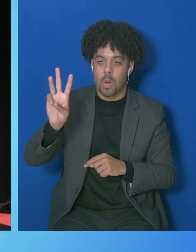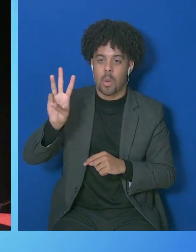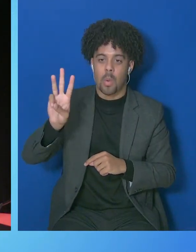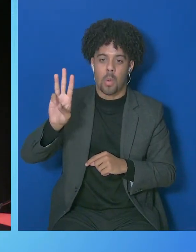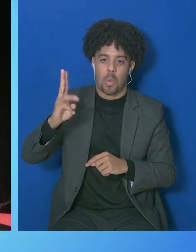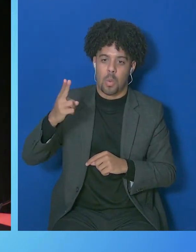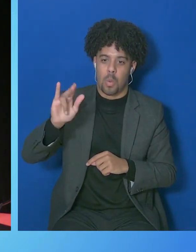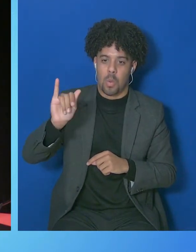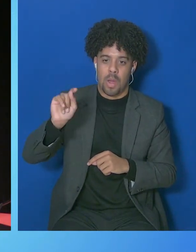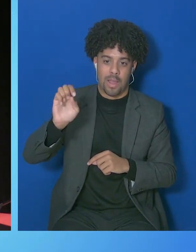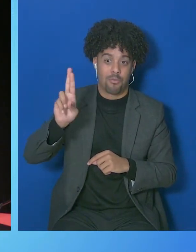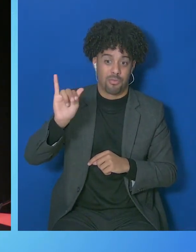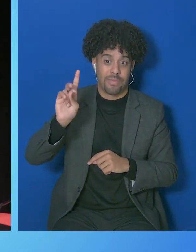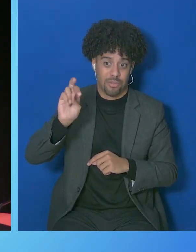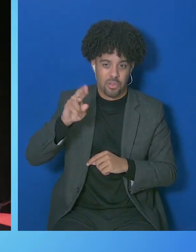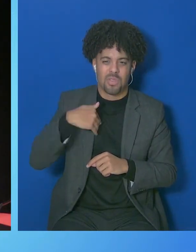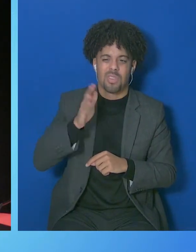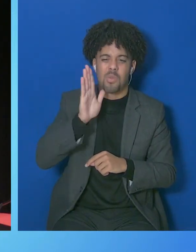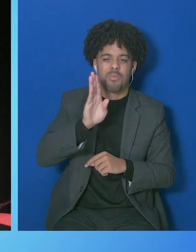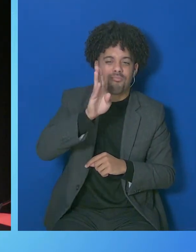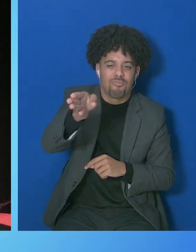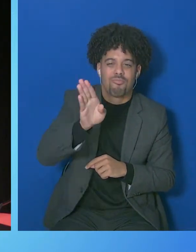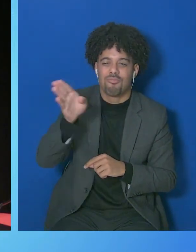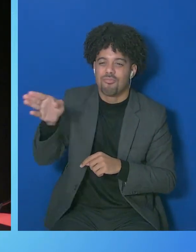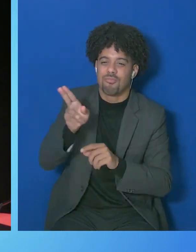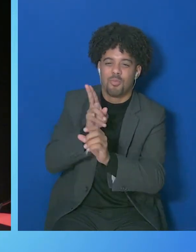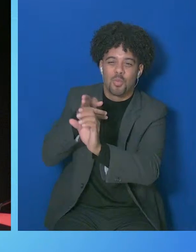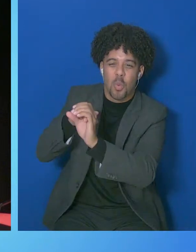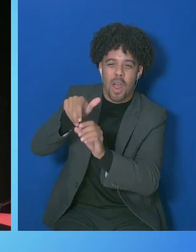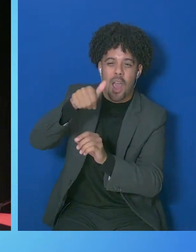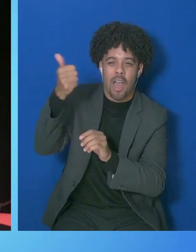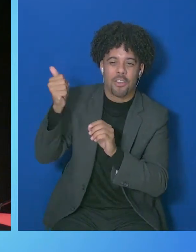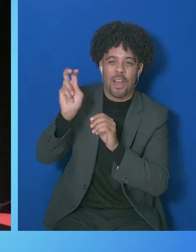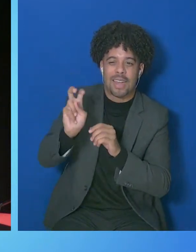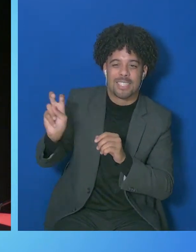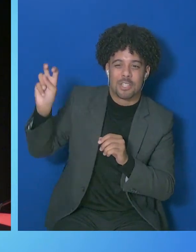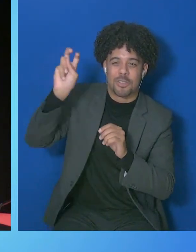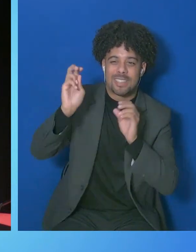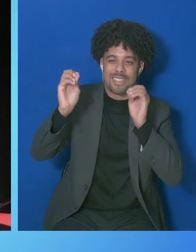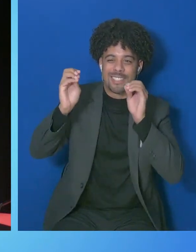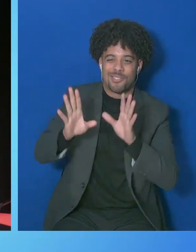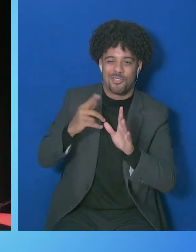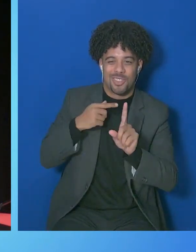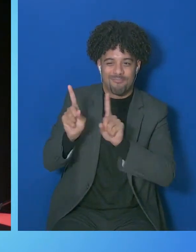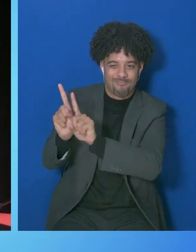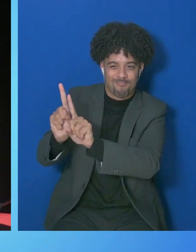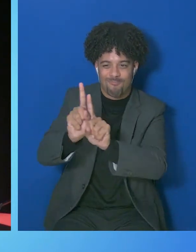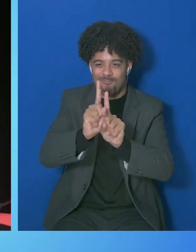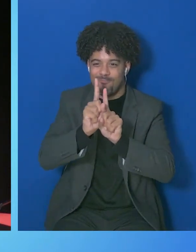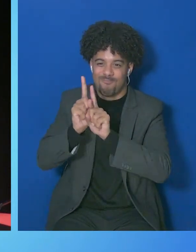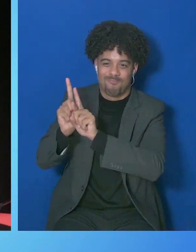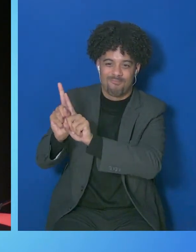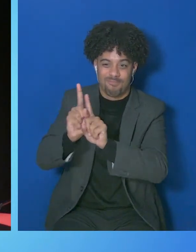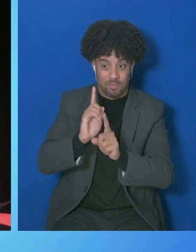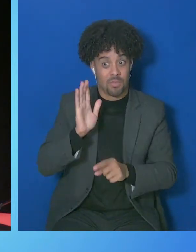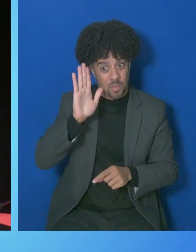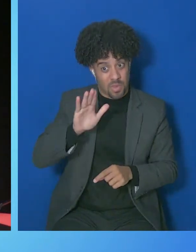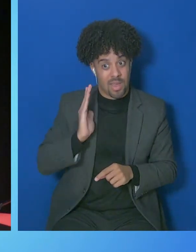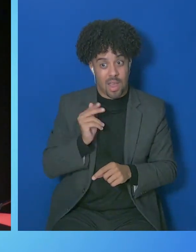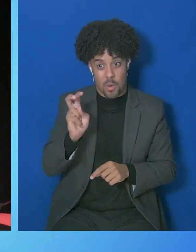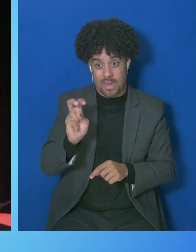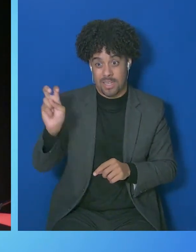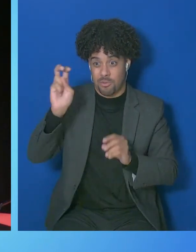itinerant teachers who travel across the rural parts of our state every single day.